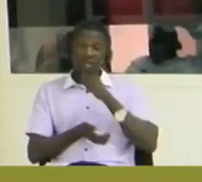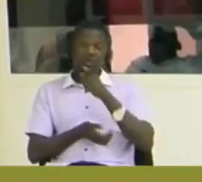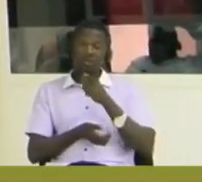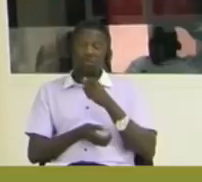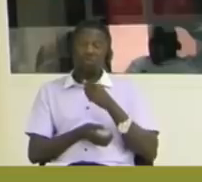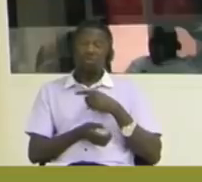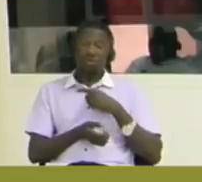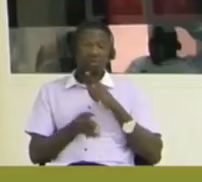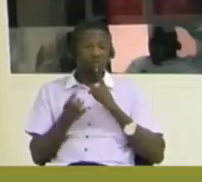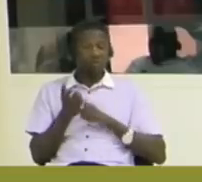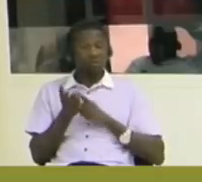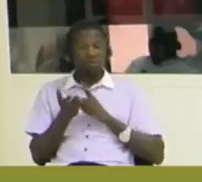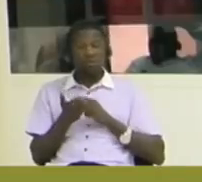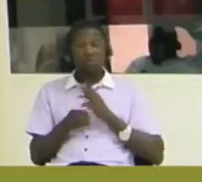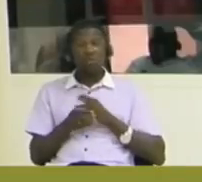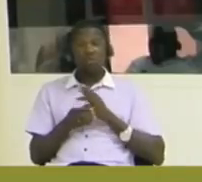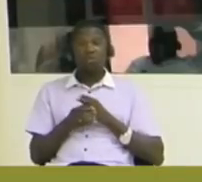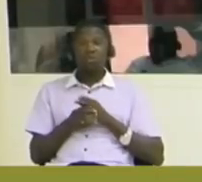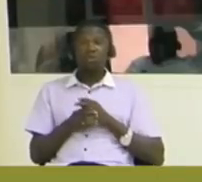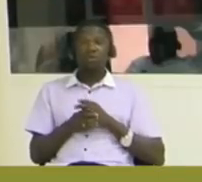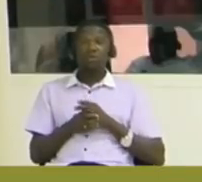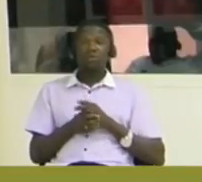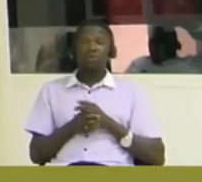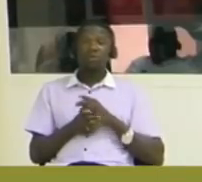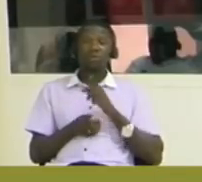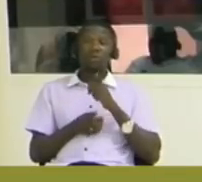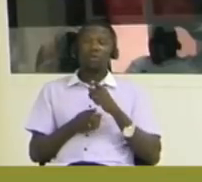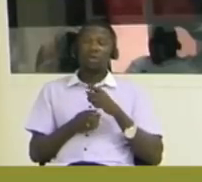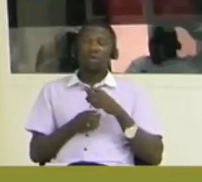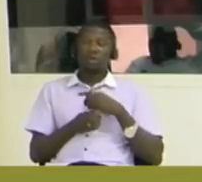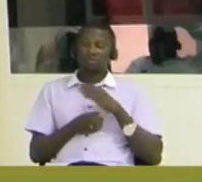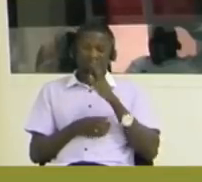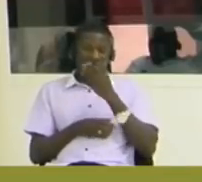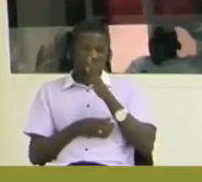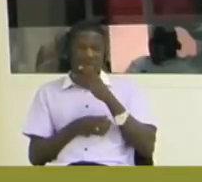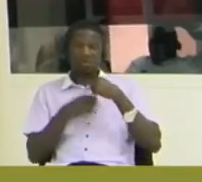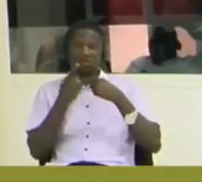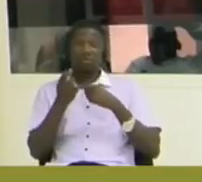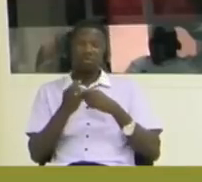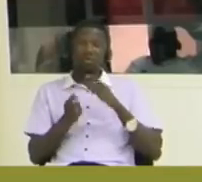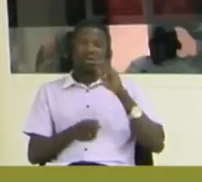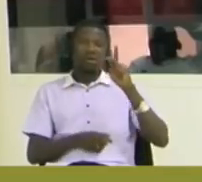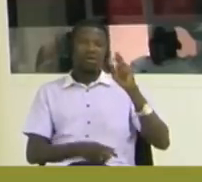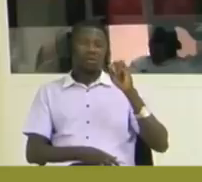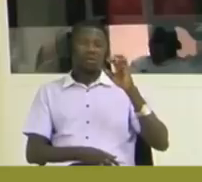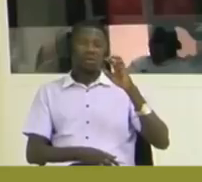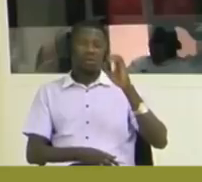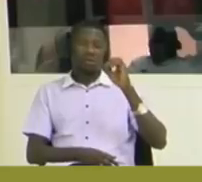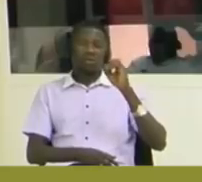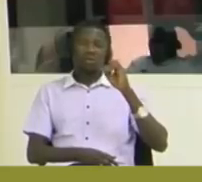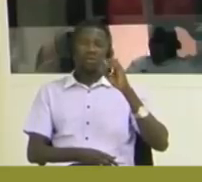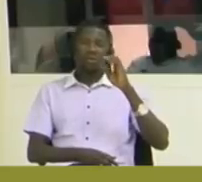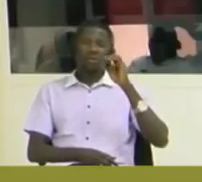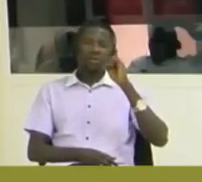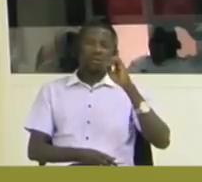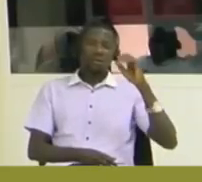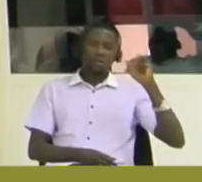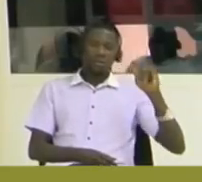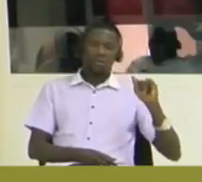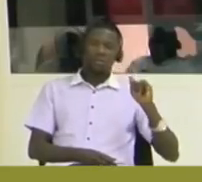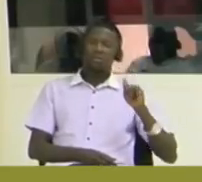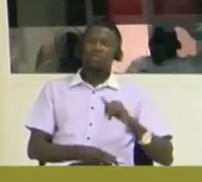in fact, quite envious of Mr. Koro Ceesay, and